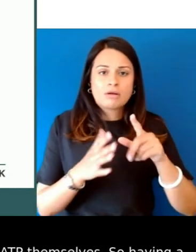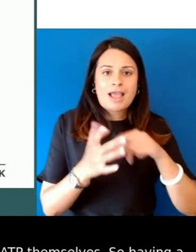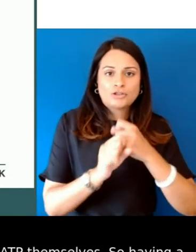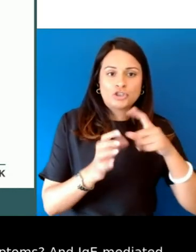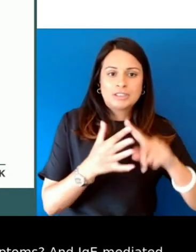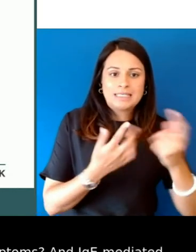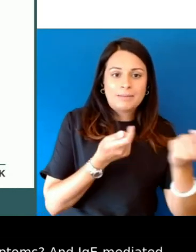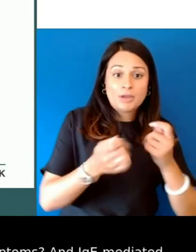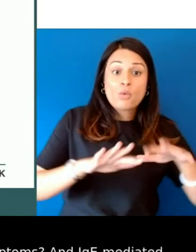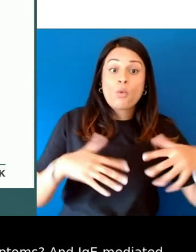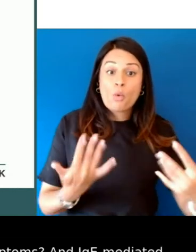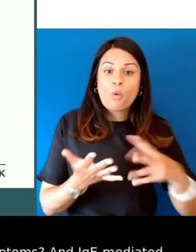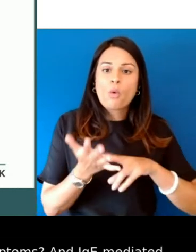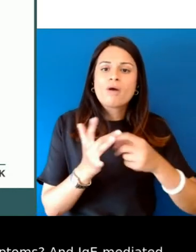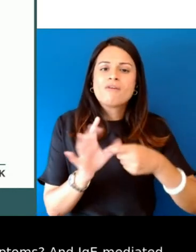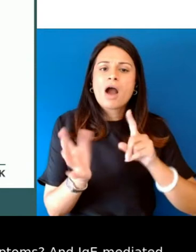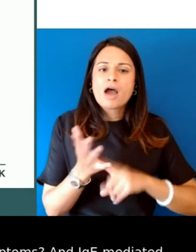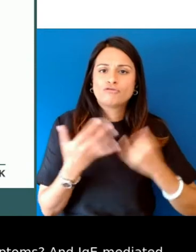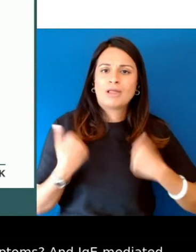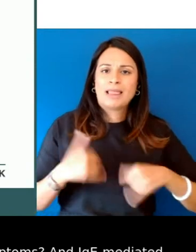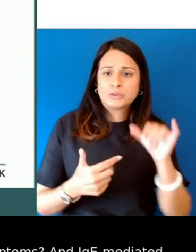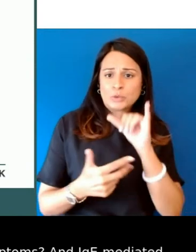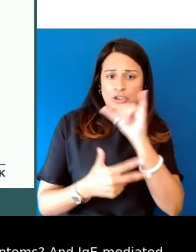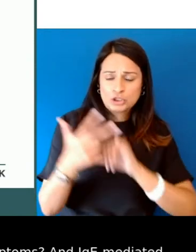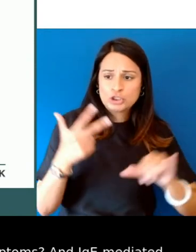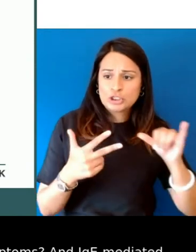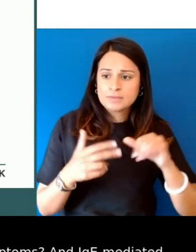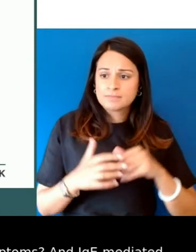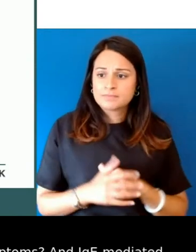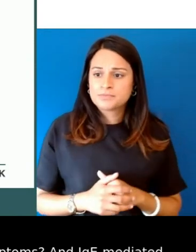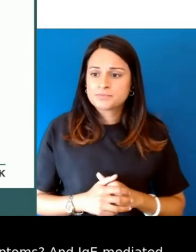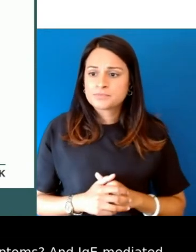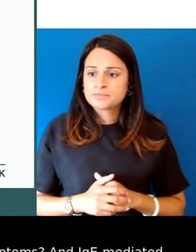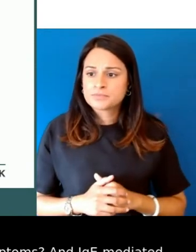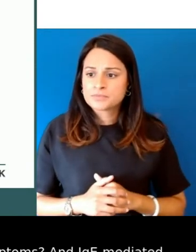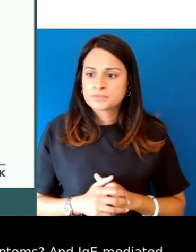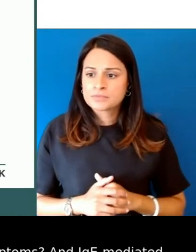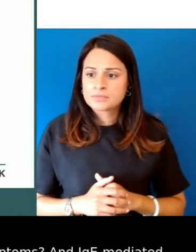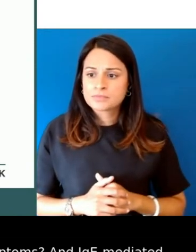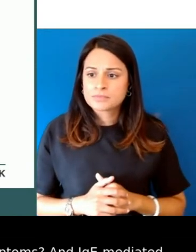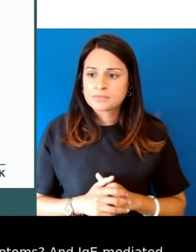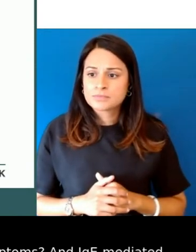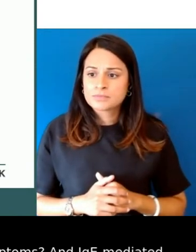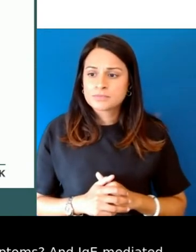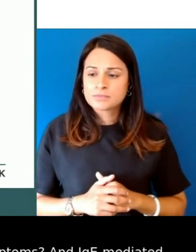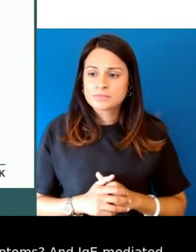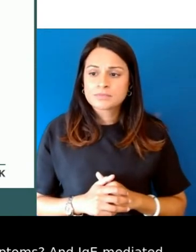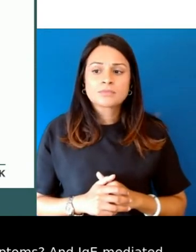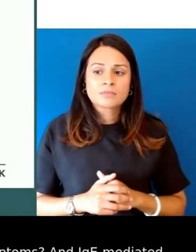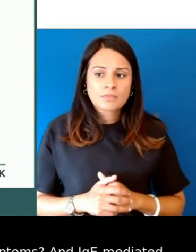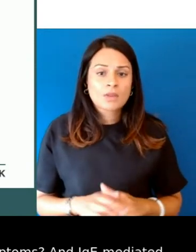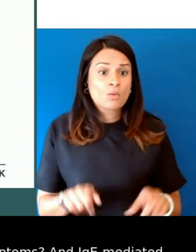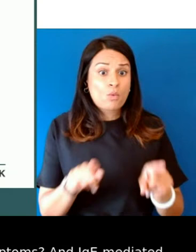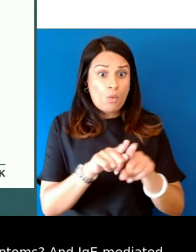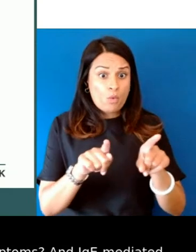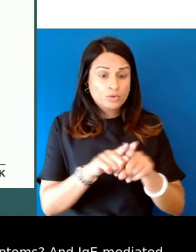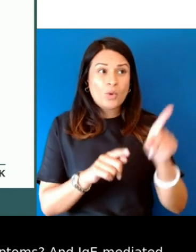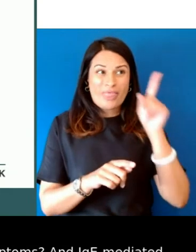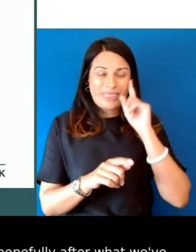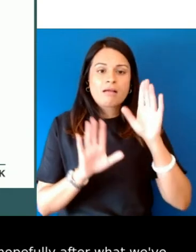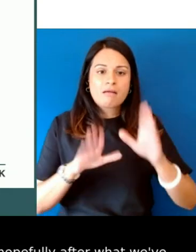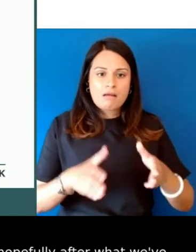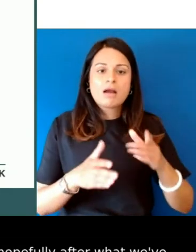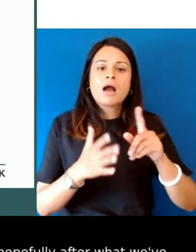illness and hopefully after what we've discussed so far you're thinking this sounds like it's probably an ige mediated peanut